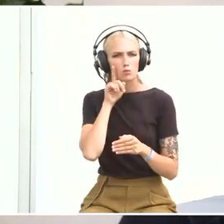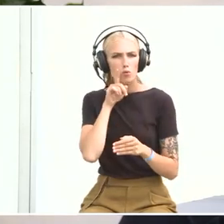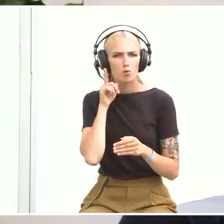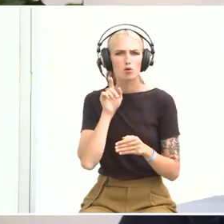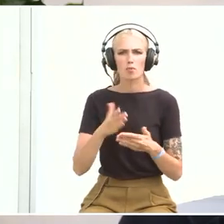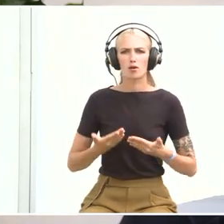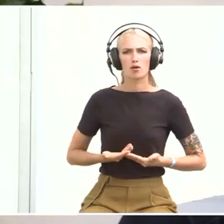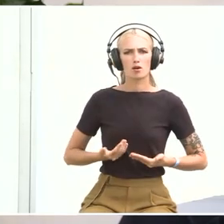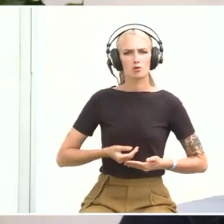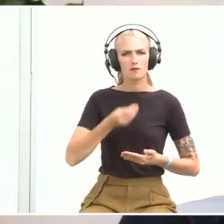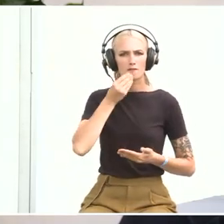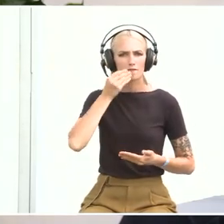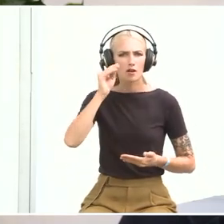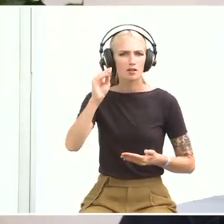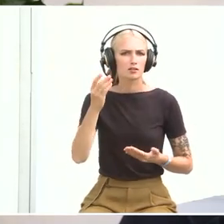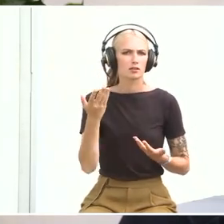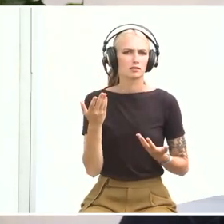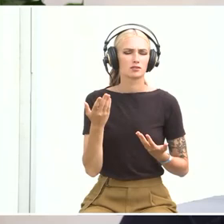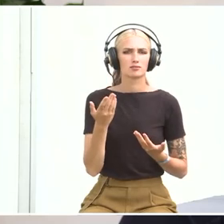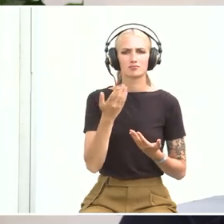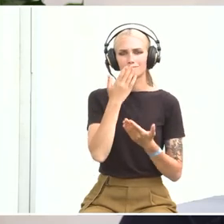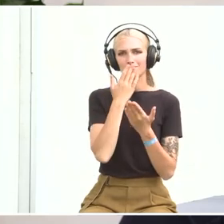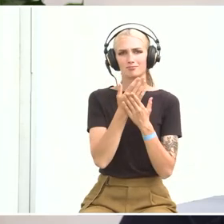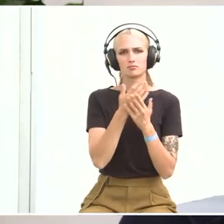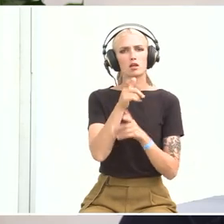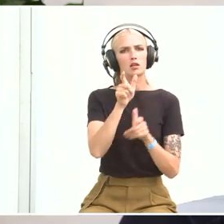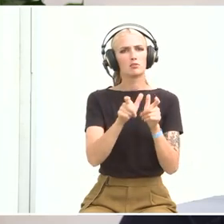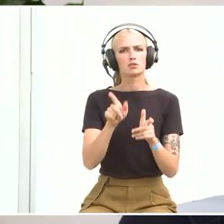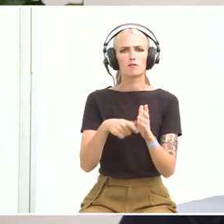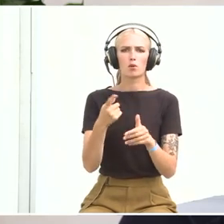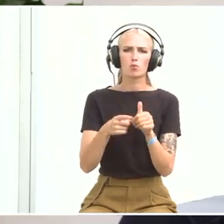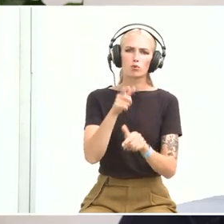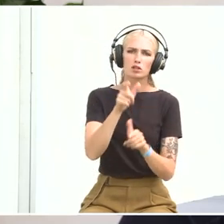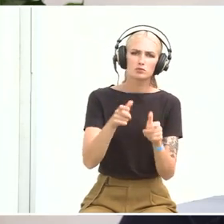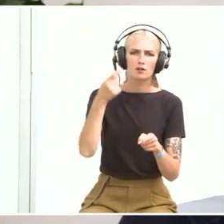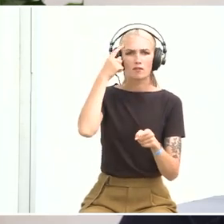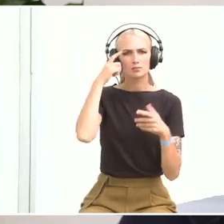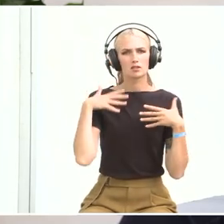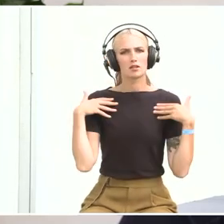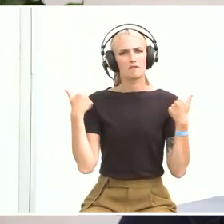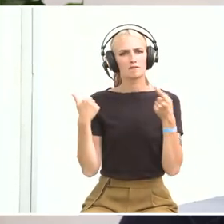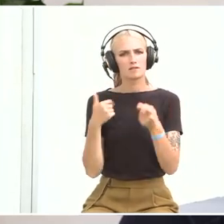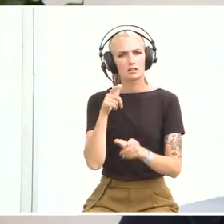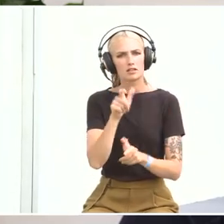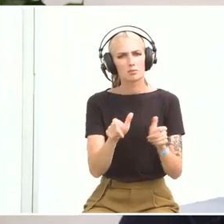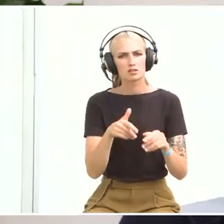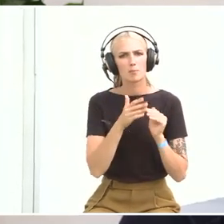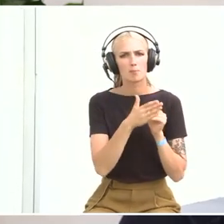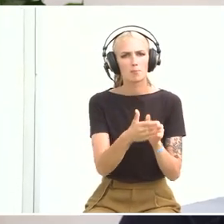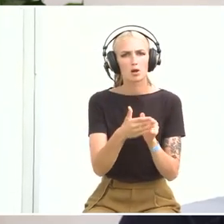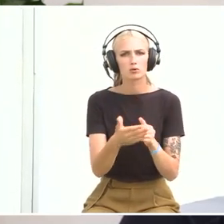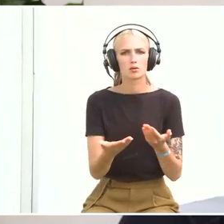life of marginalized groups, such as citizens with disabilities or mental health issues, pushing them into the fringes